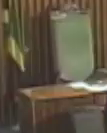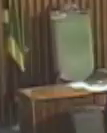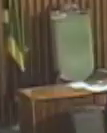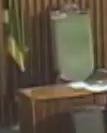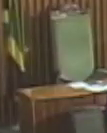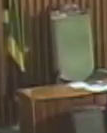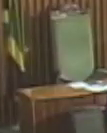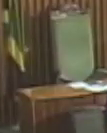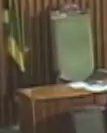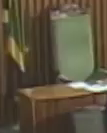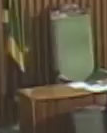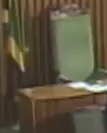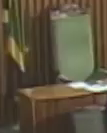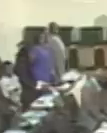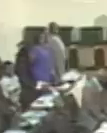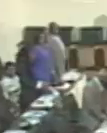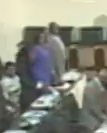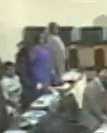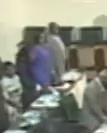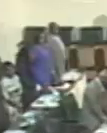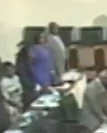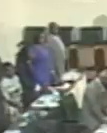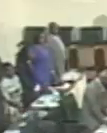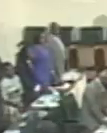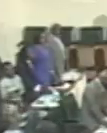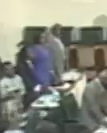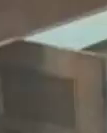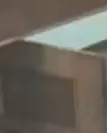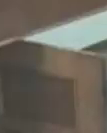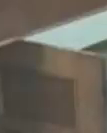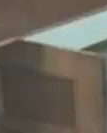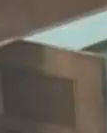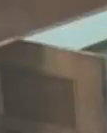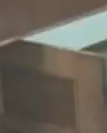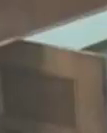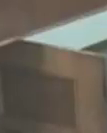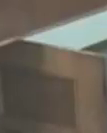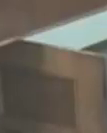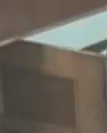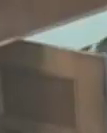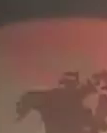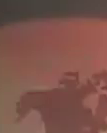2018-19. And with that, the House was adjourned. Janella Presius, TVJ News.